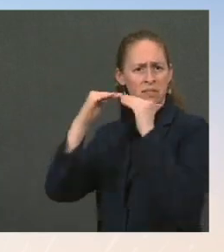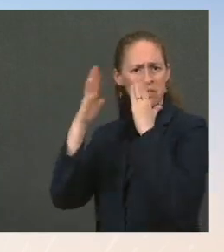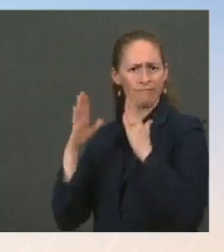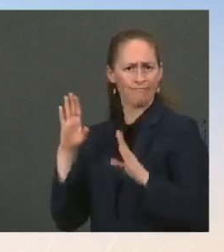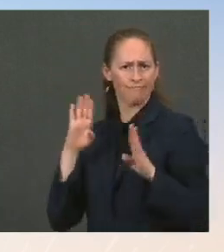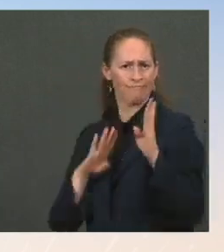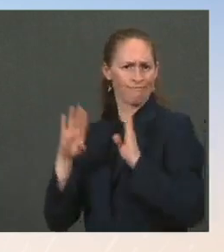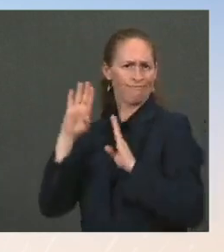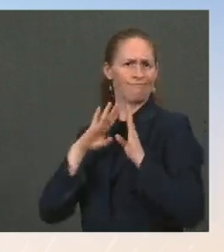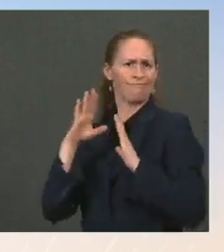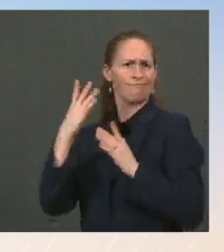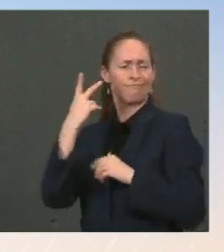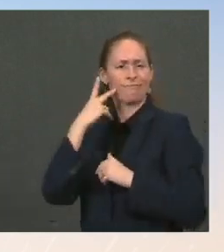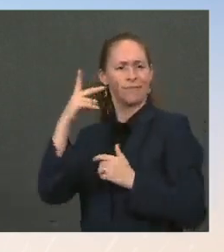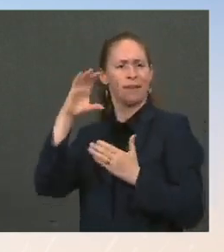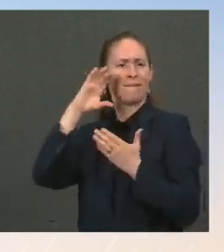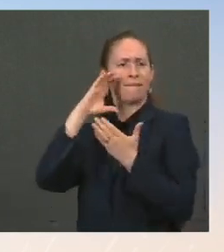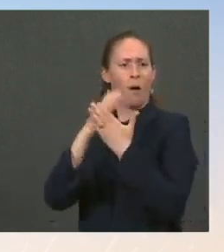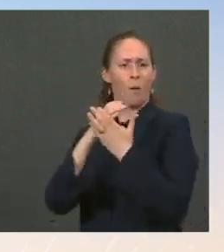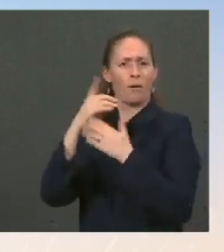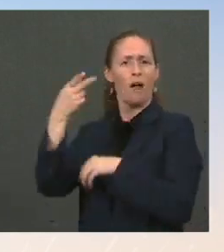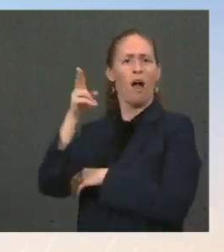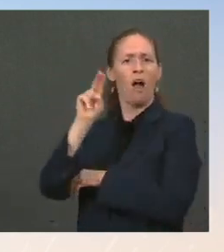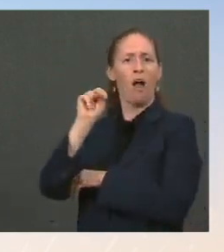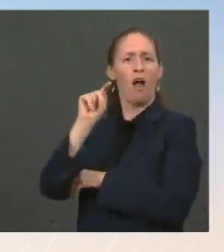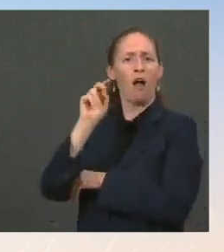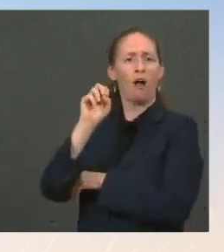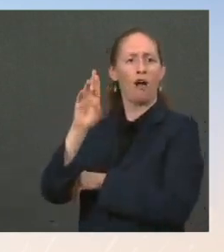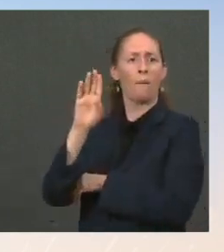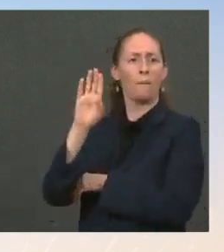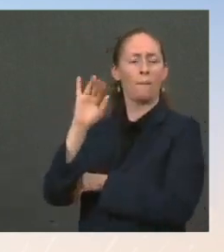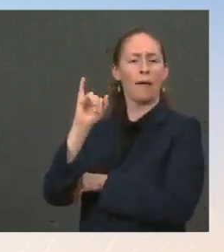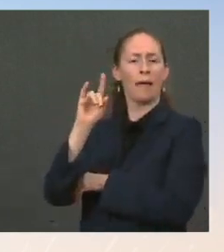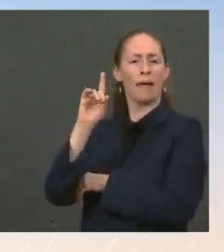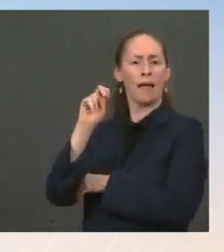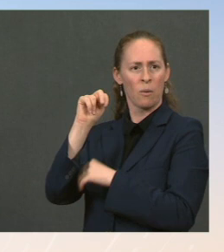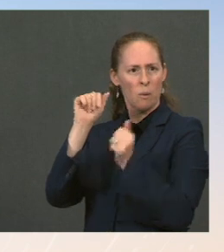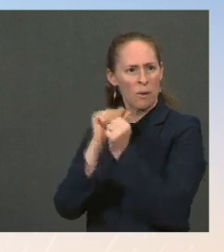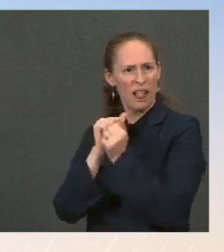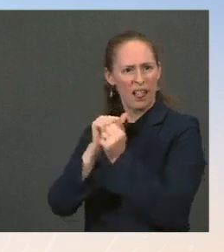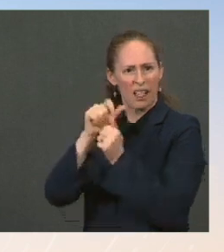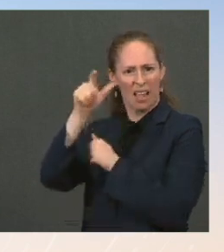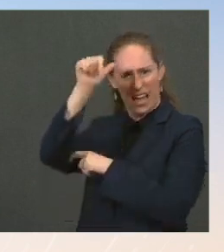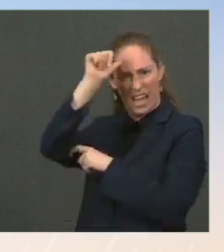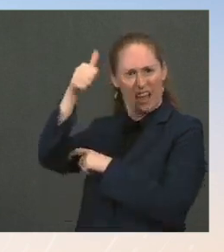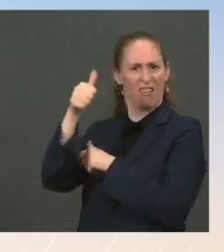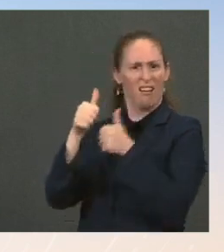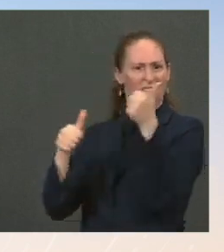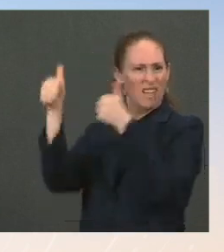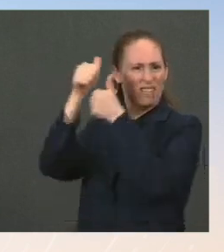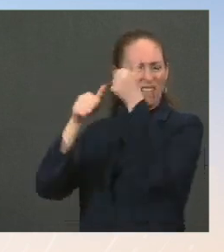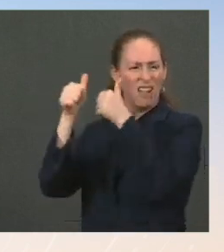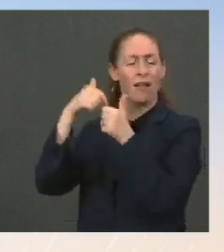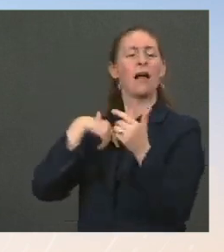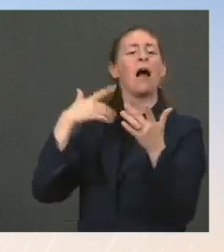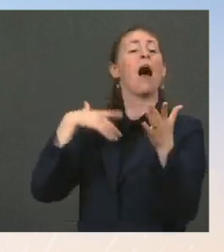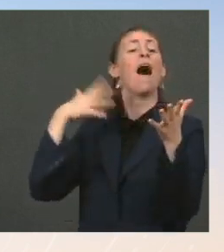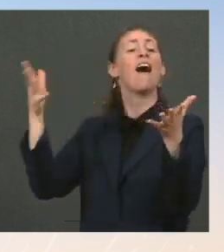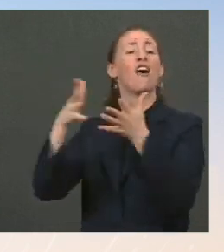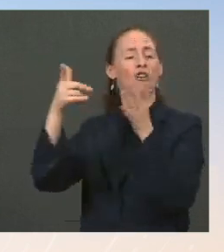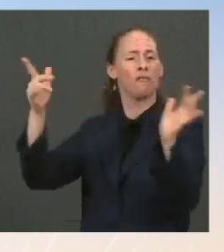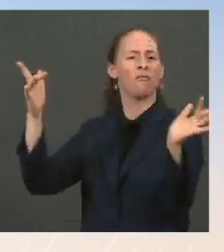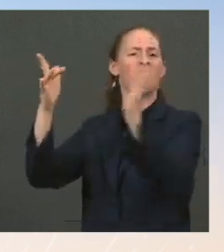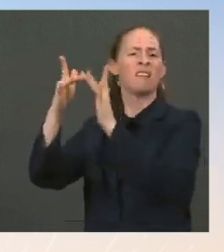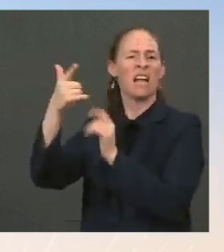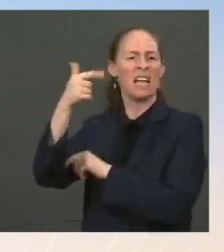alongside prospective buyers? I point you to the gallerist on specifics of the restrictions that were put in place. Great, but what about the position